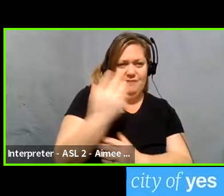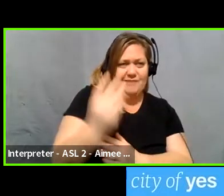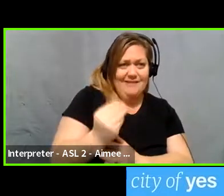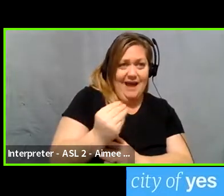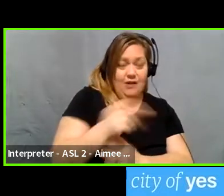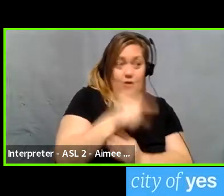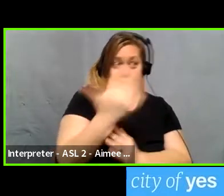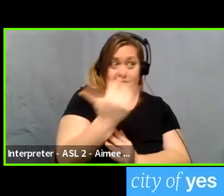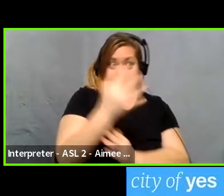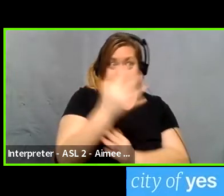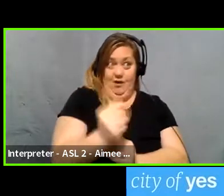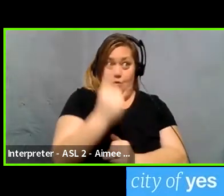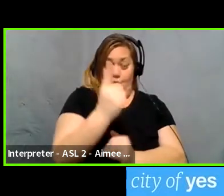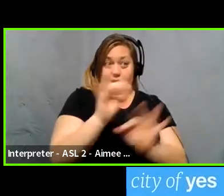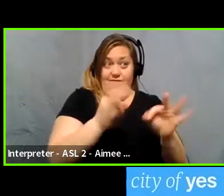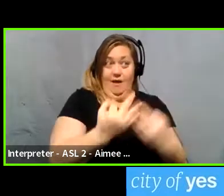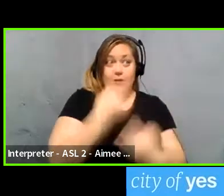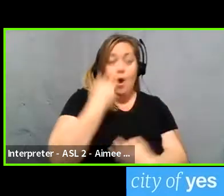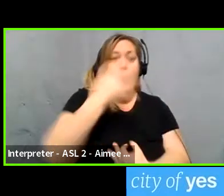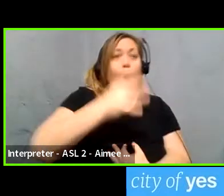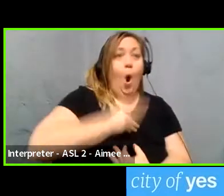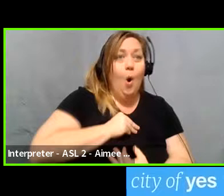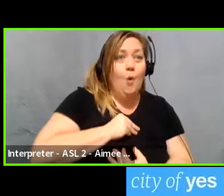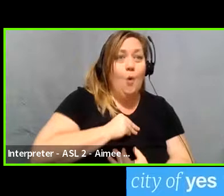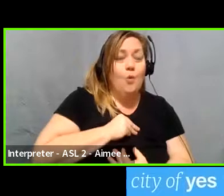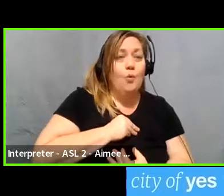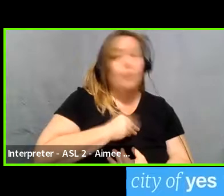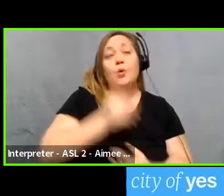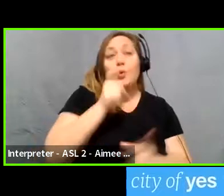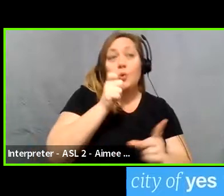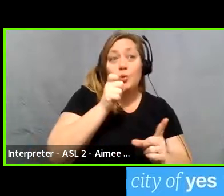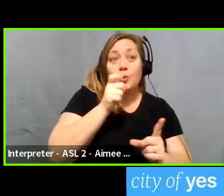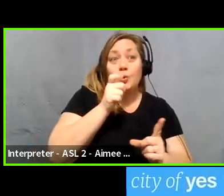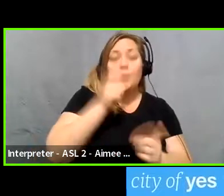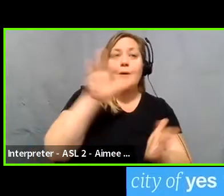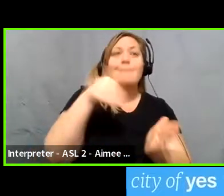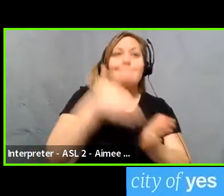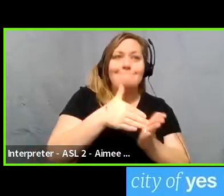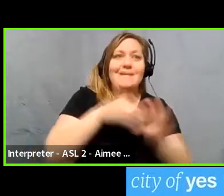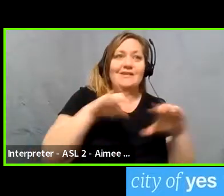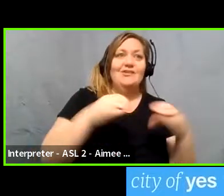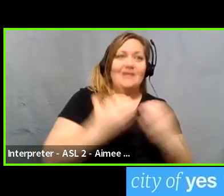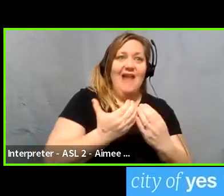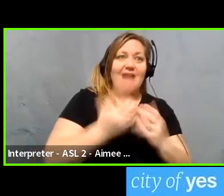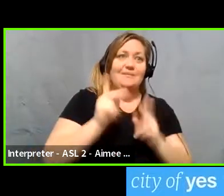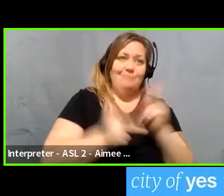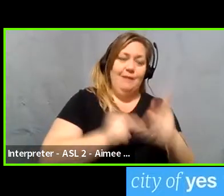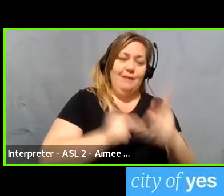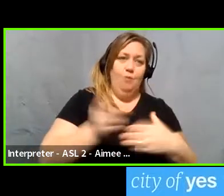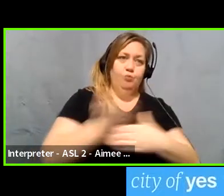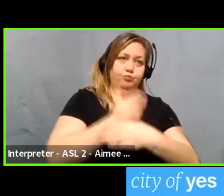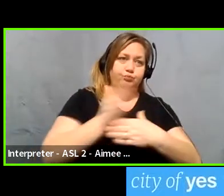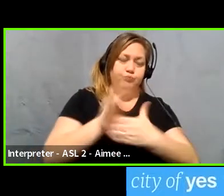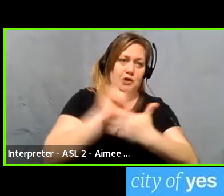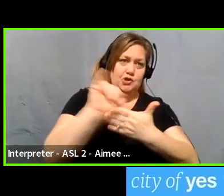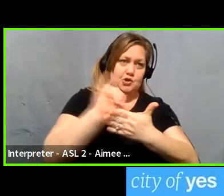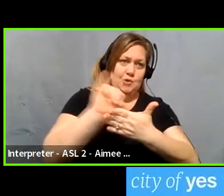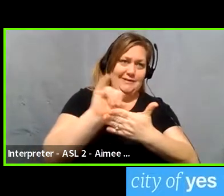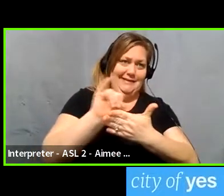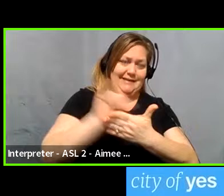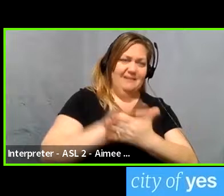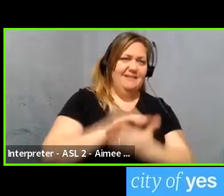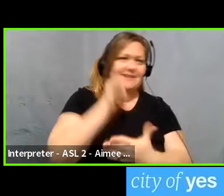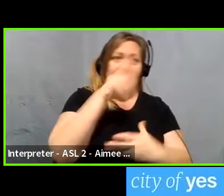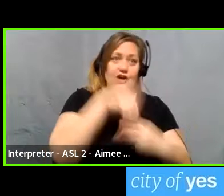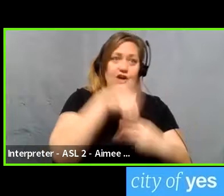15% of one family homes are owned mostly by middle class, uh, people in New York, in New York City, not